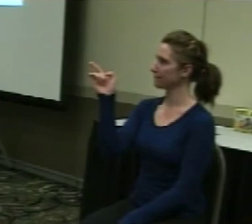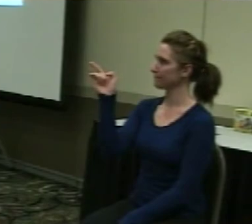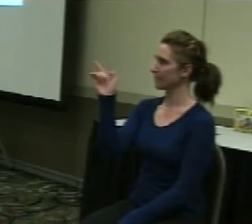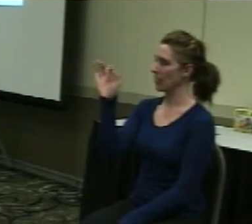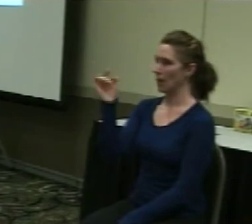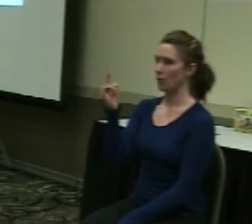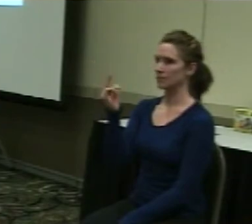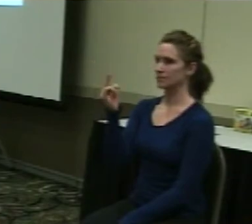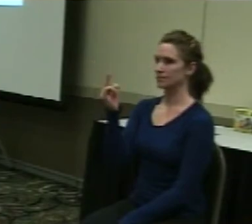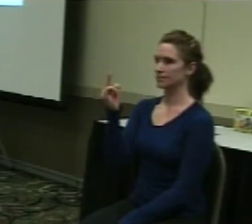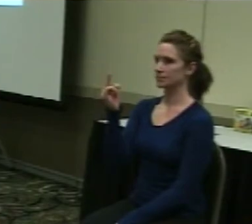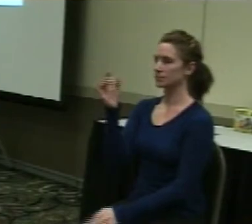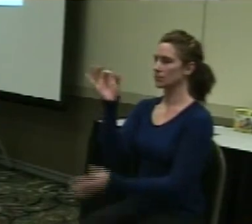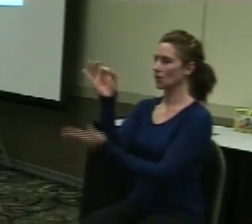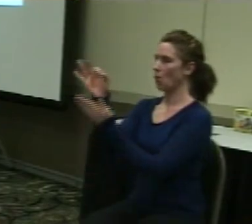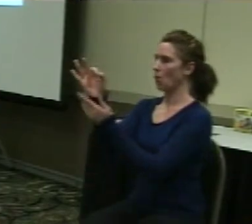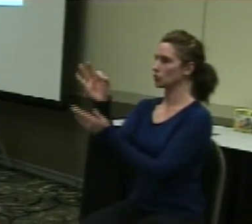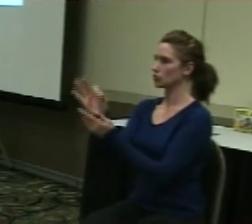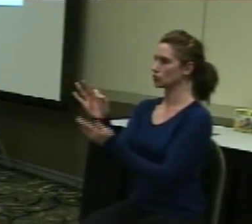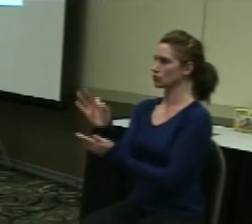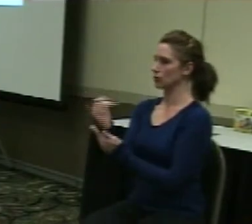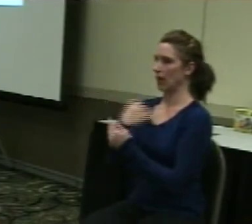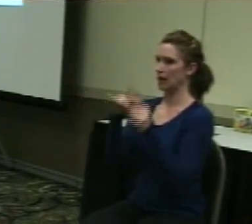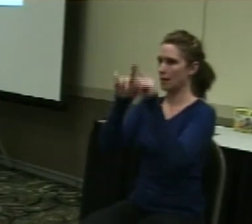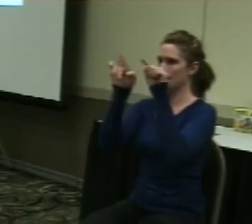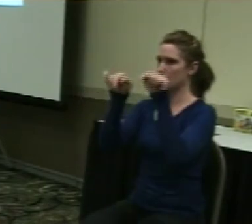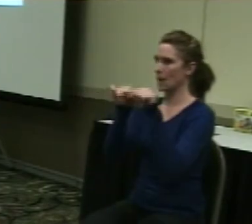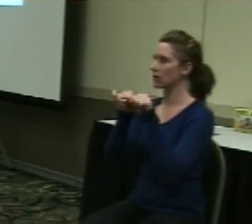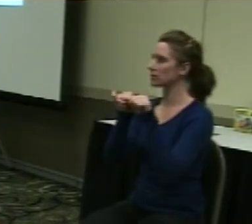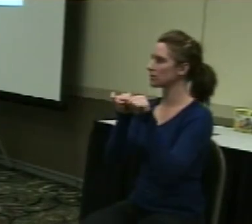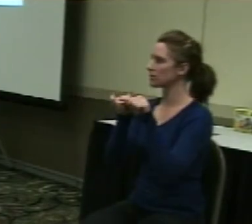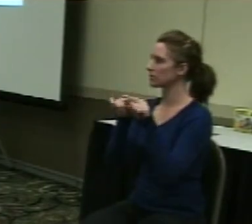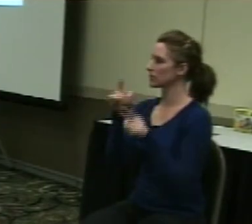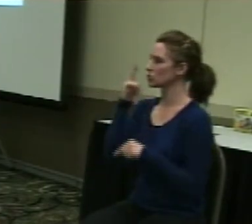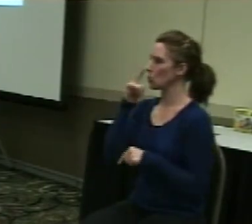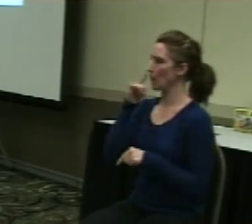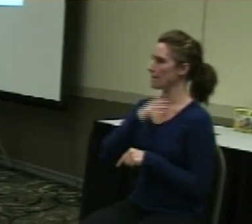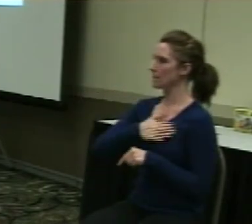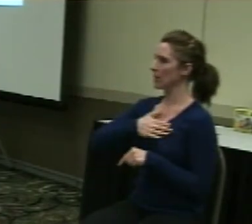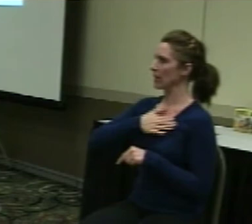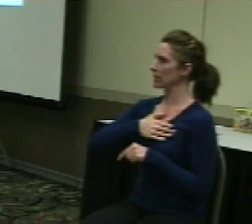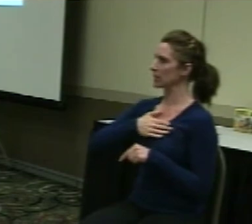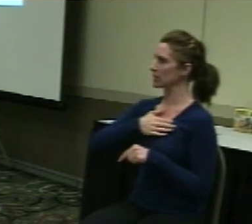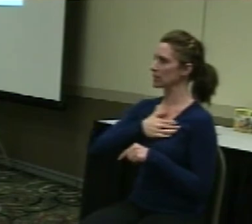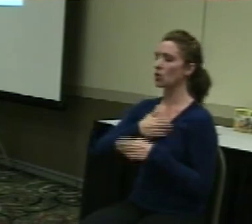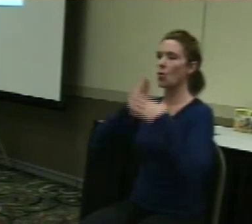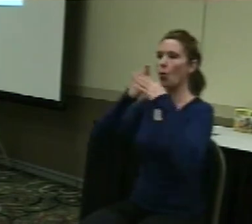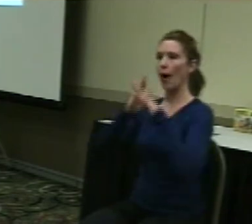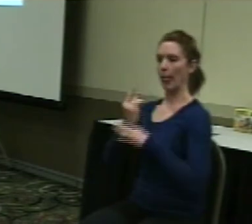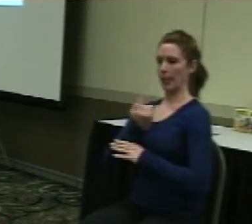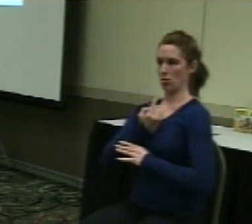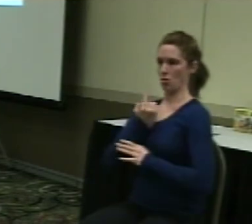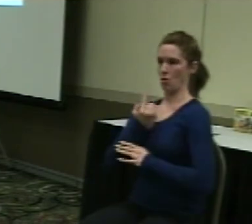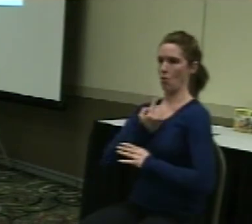it. It has little boxes. Would you be so kind as to